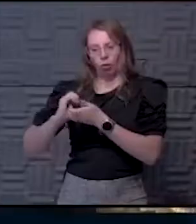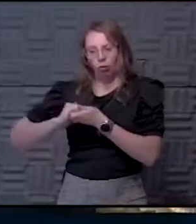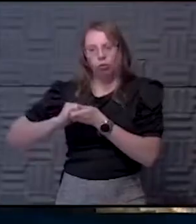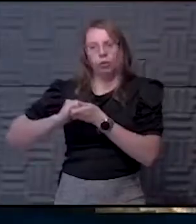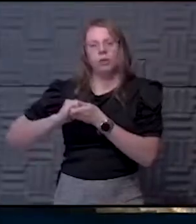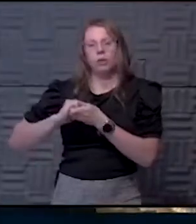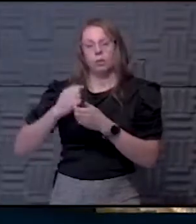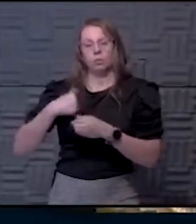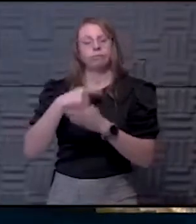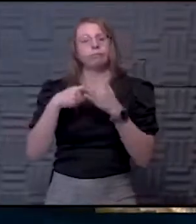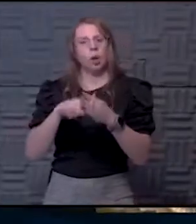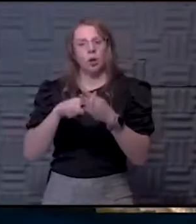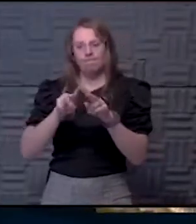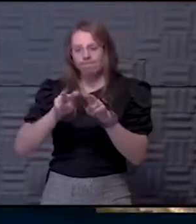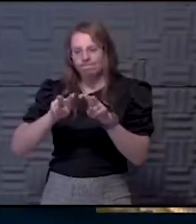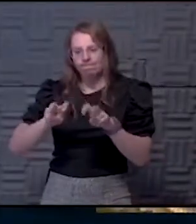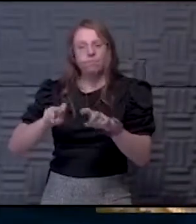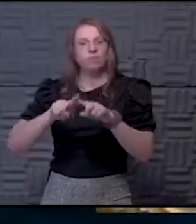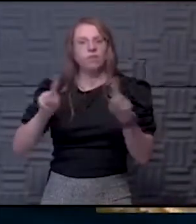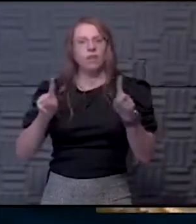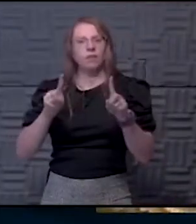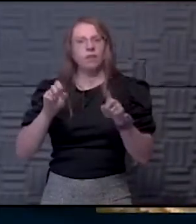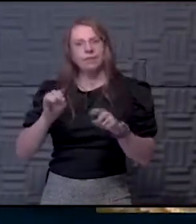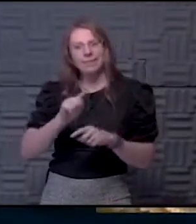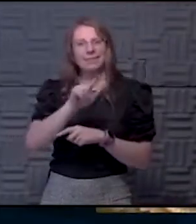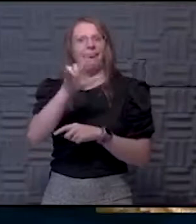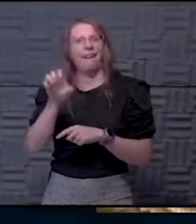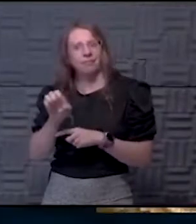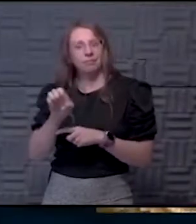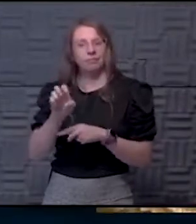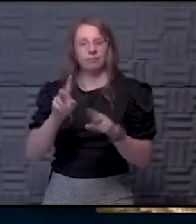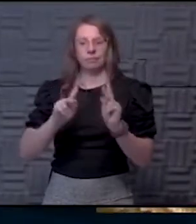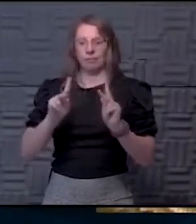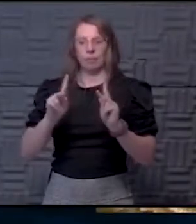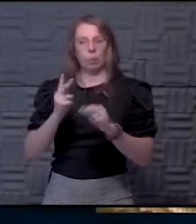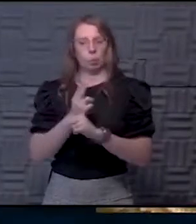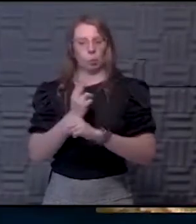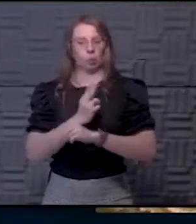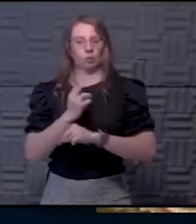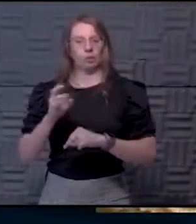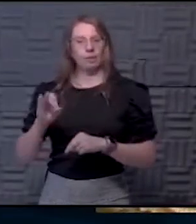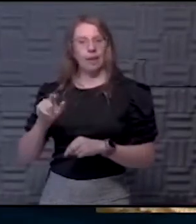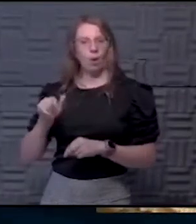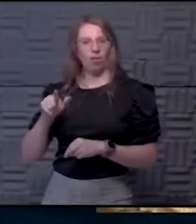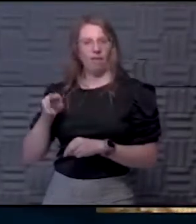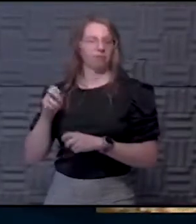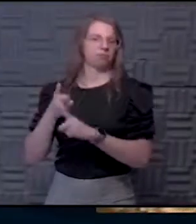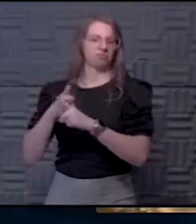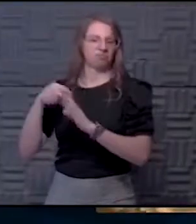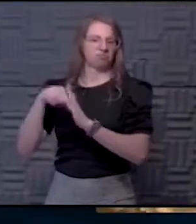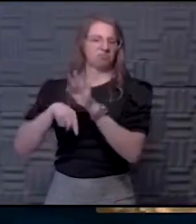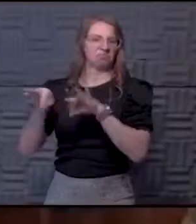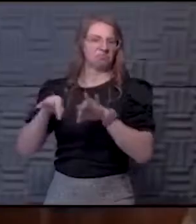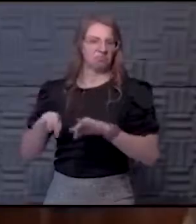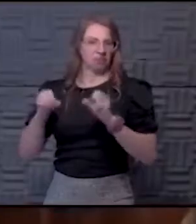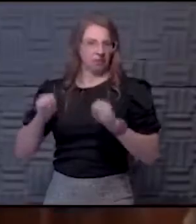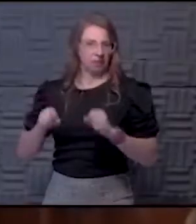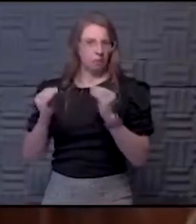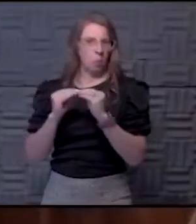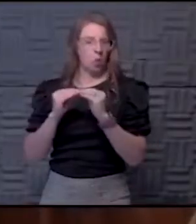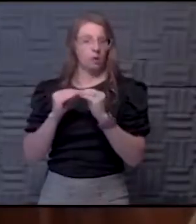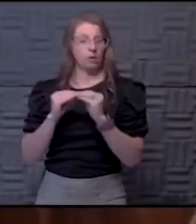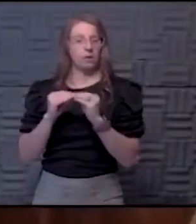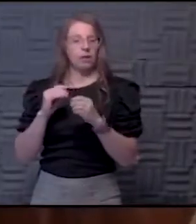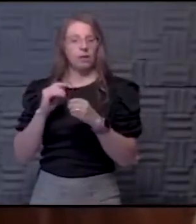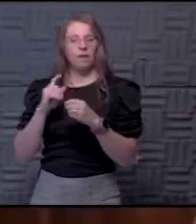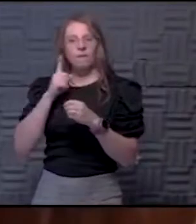we started out looking at different styles that people use, and Caroline can go through some of that in making